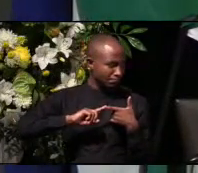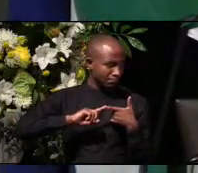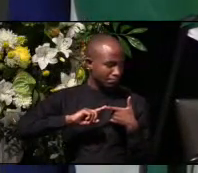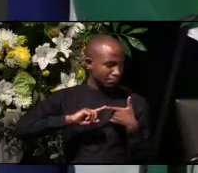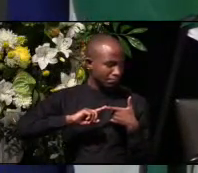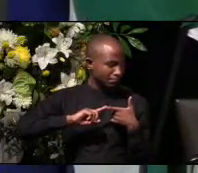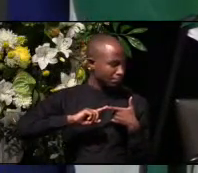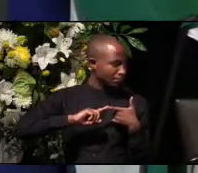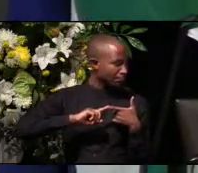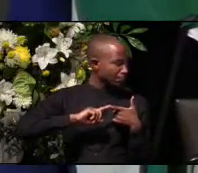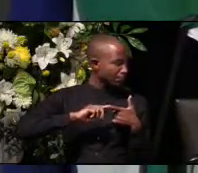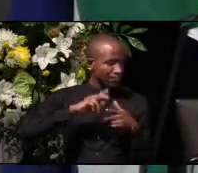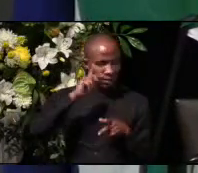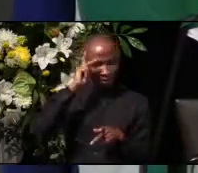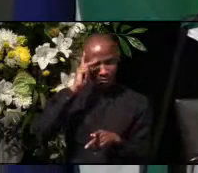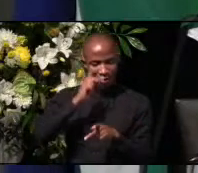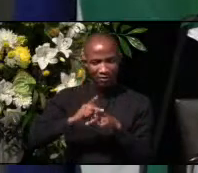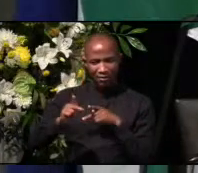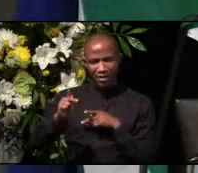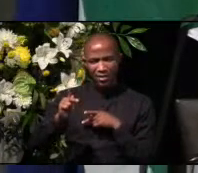Professor yes